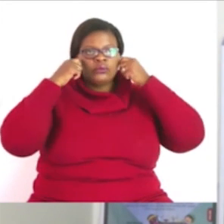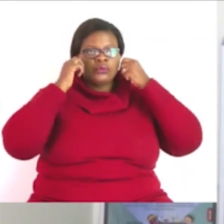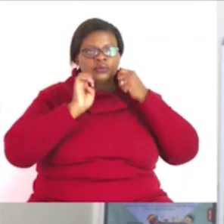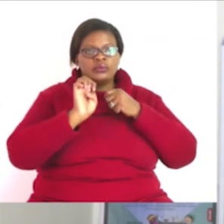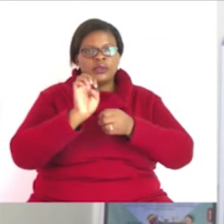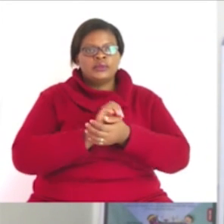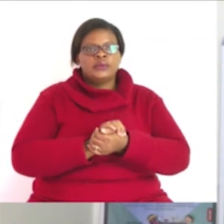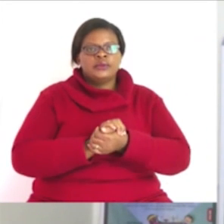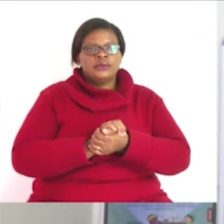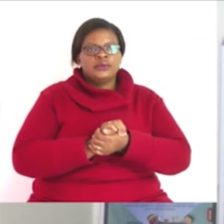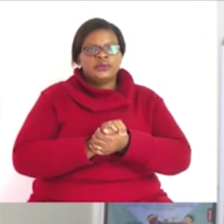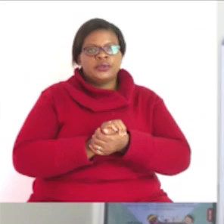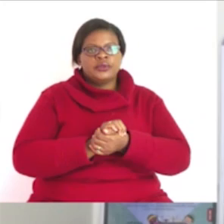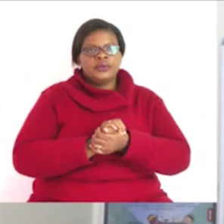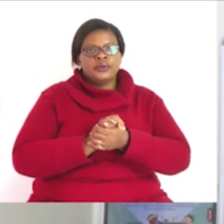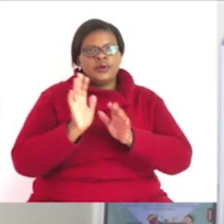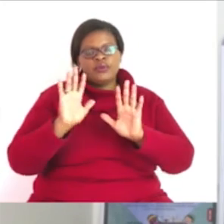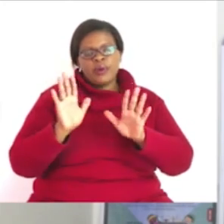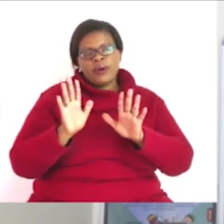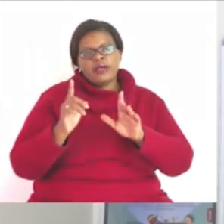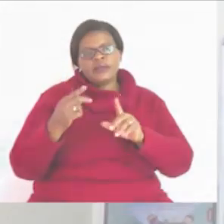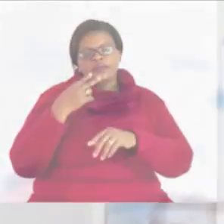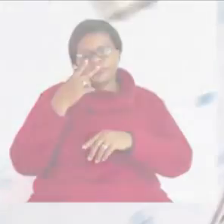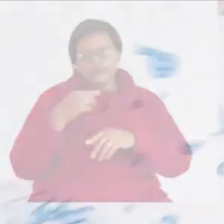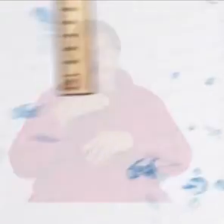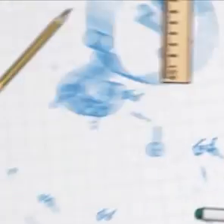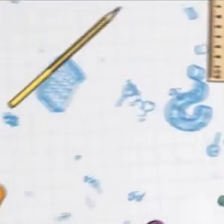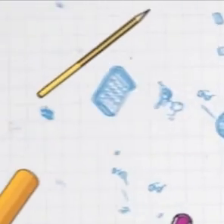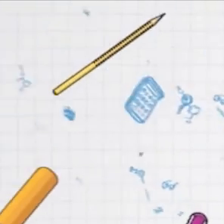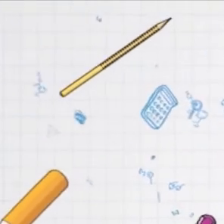And until next time, see you.